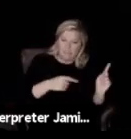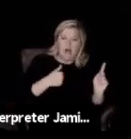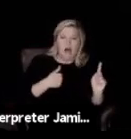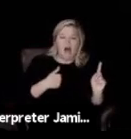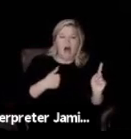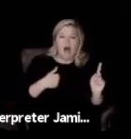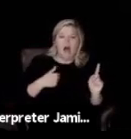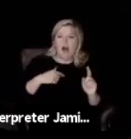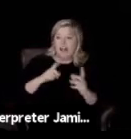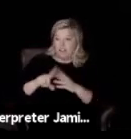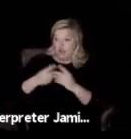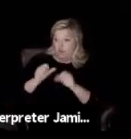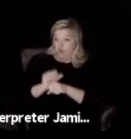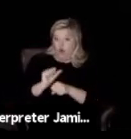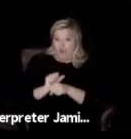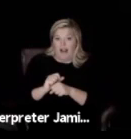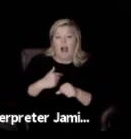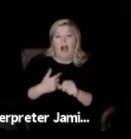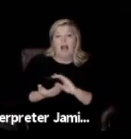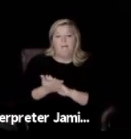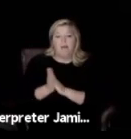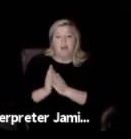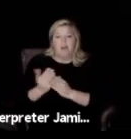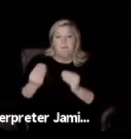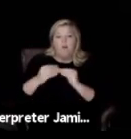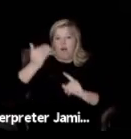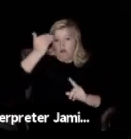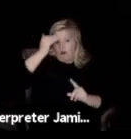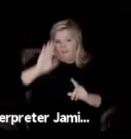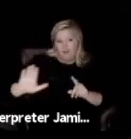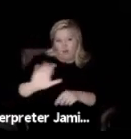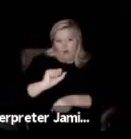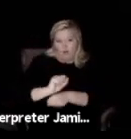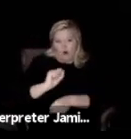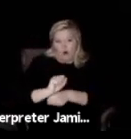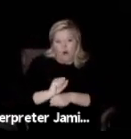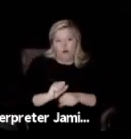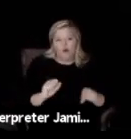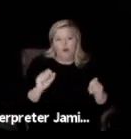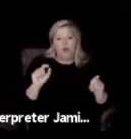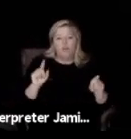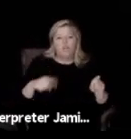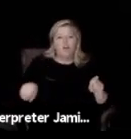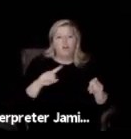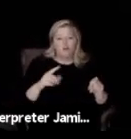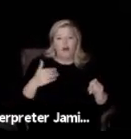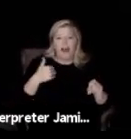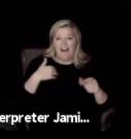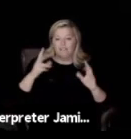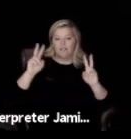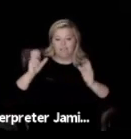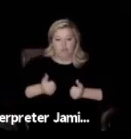awarenesses of the work that you do. The fact that you have a face to put to an incident.